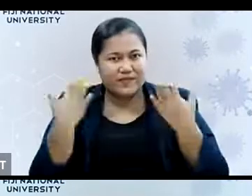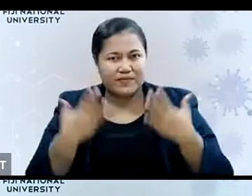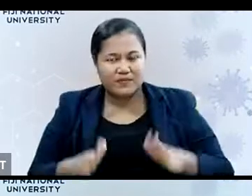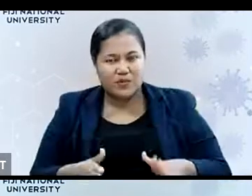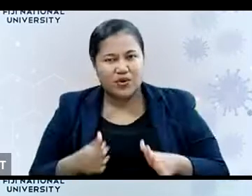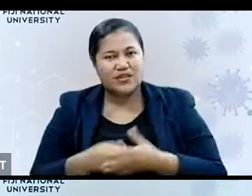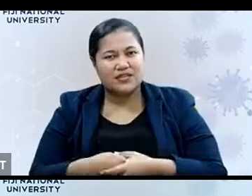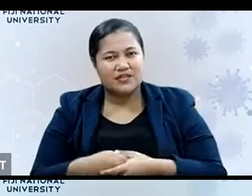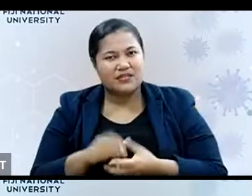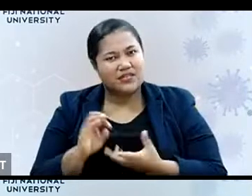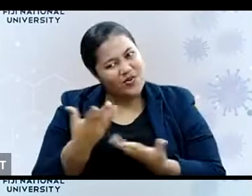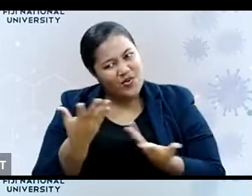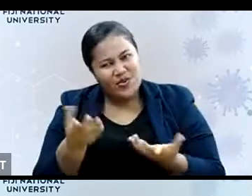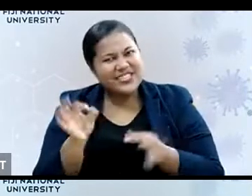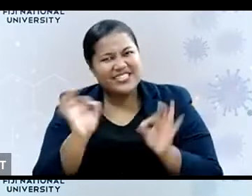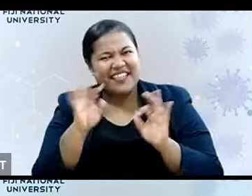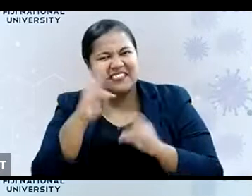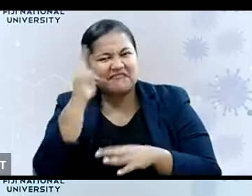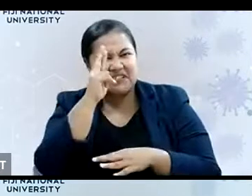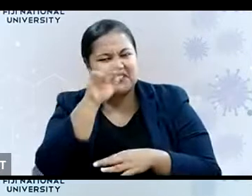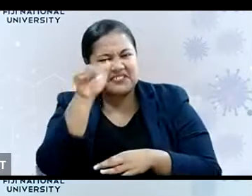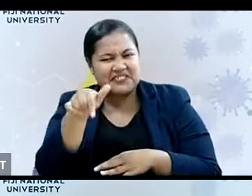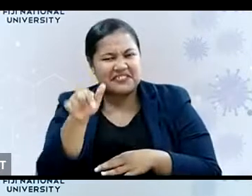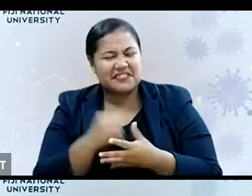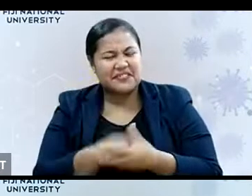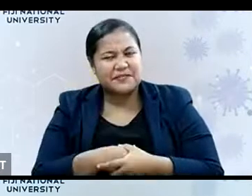there's not any risk of them causing